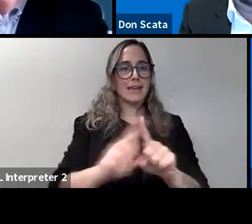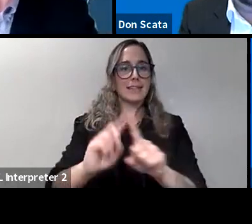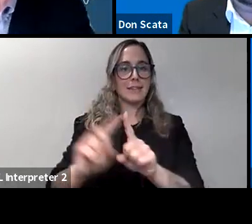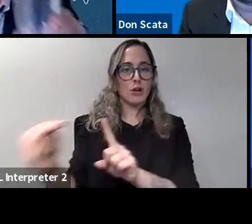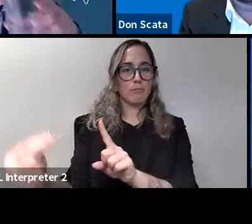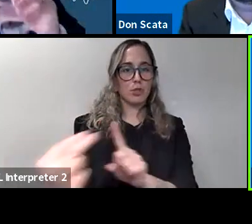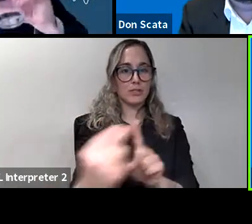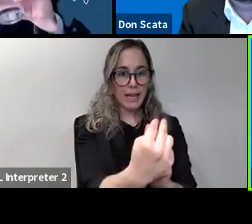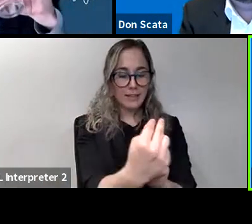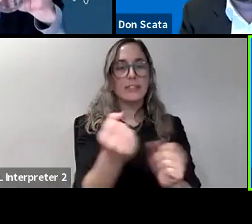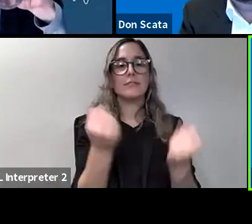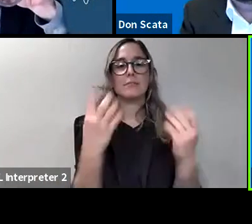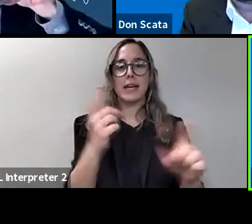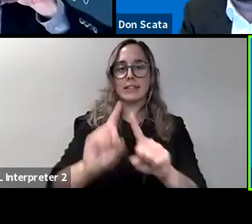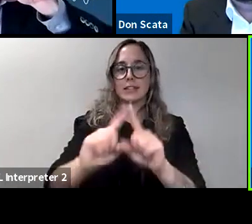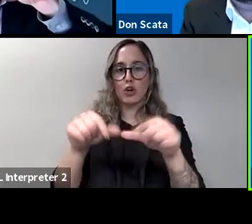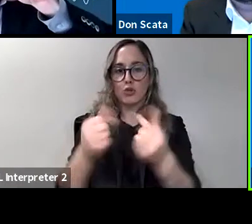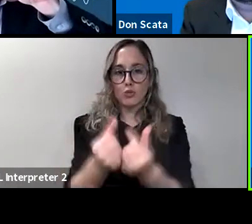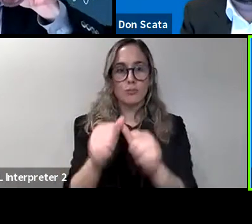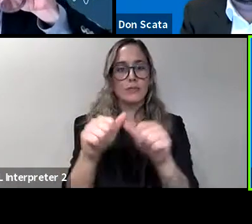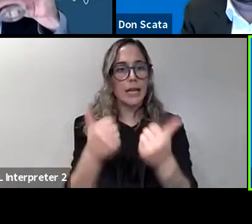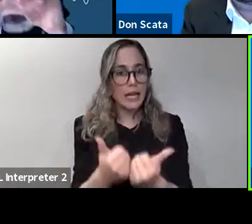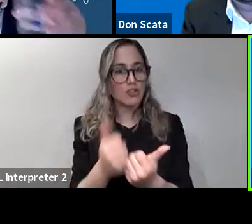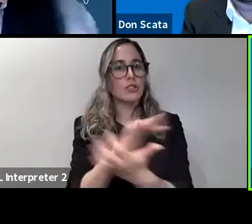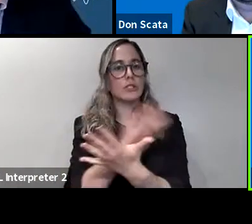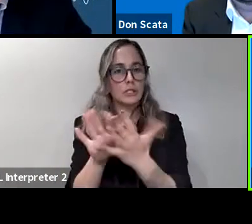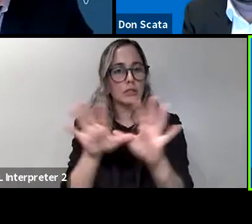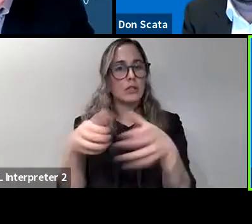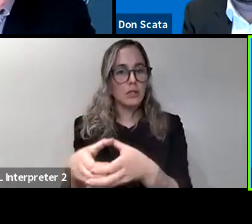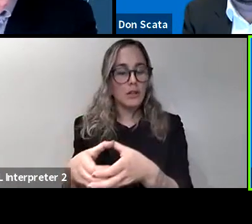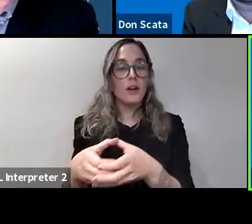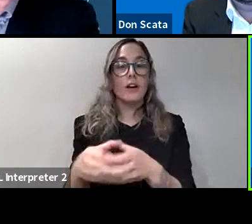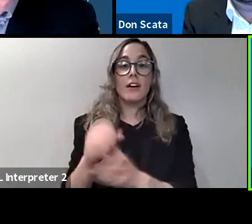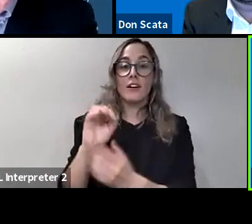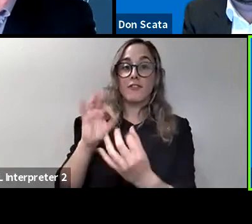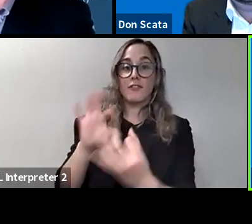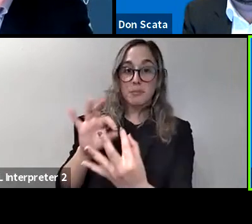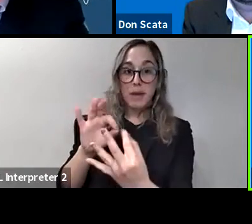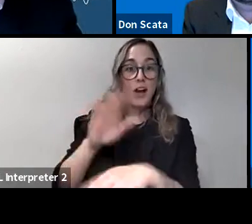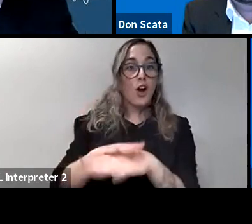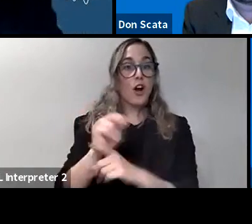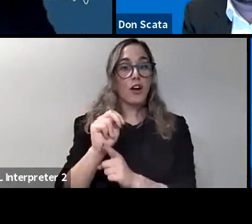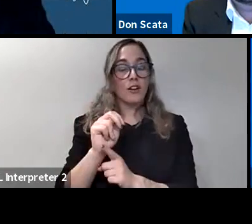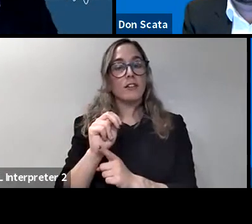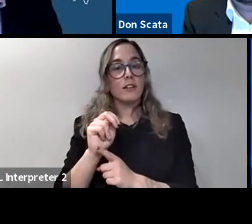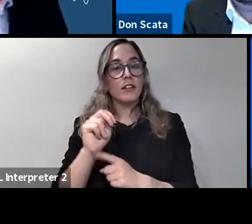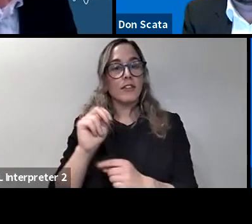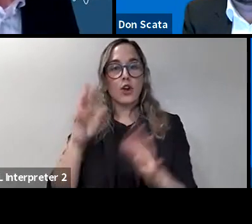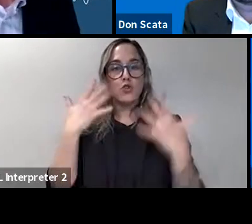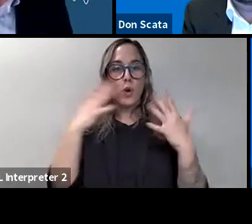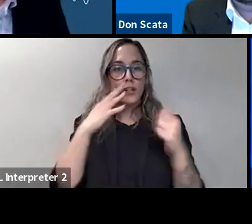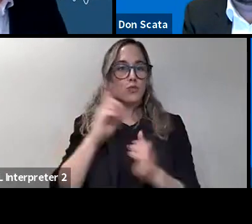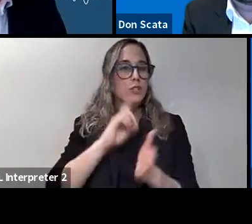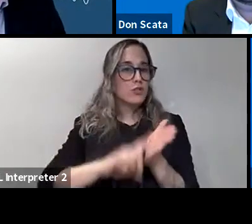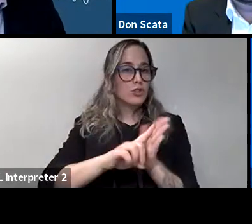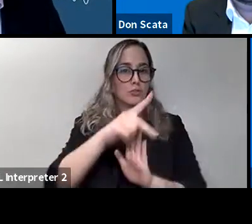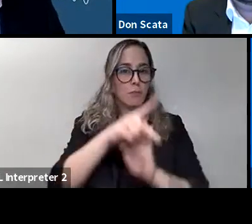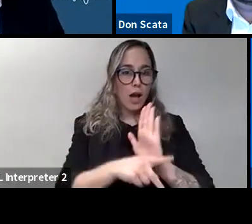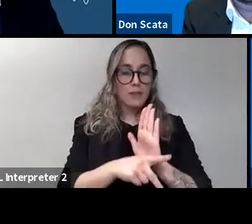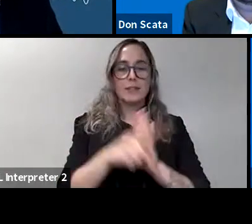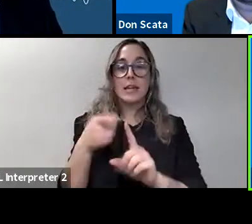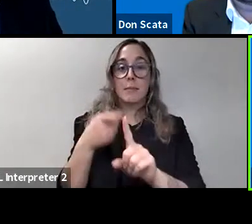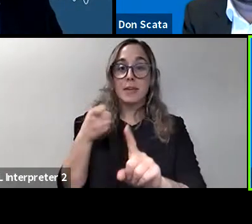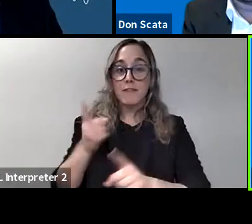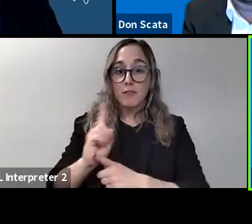many different entities. So feedback on FAA's noise research and policy policies can come from